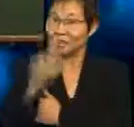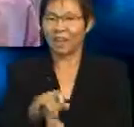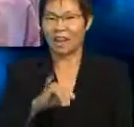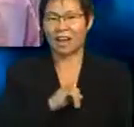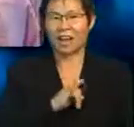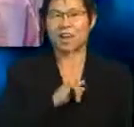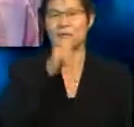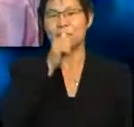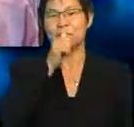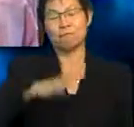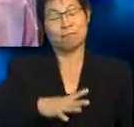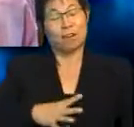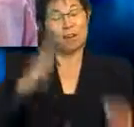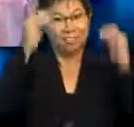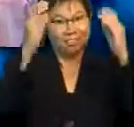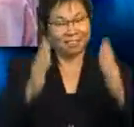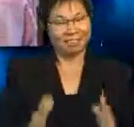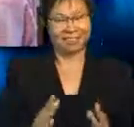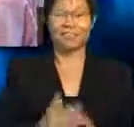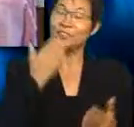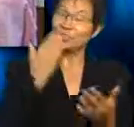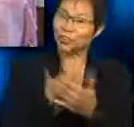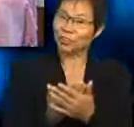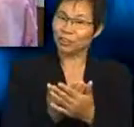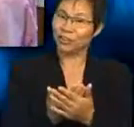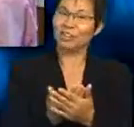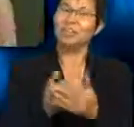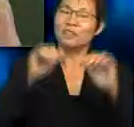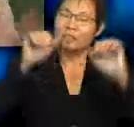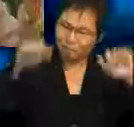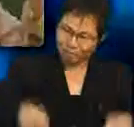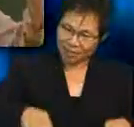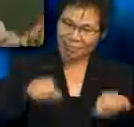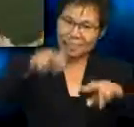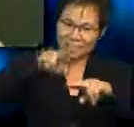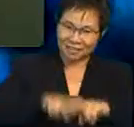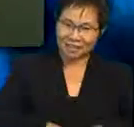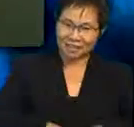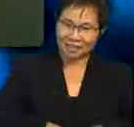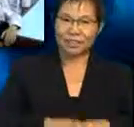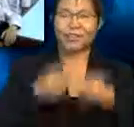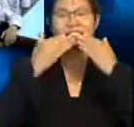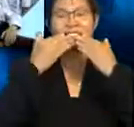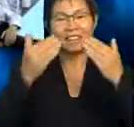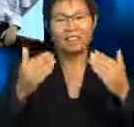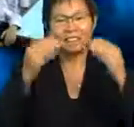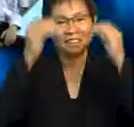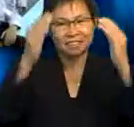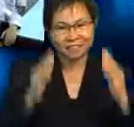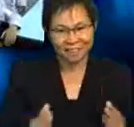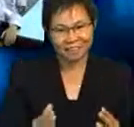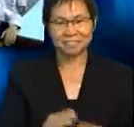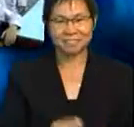morning? I'm fine, teacher. Good. You may sit down.